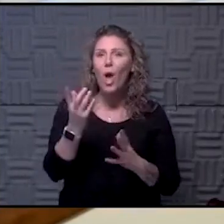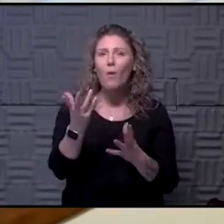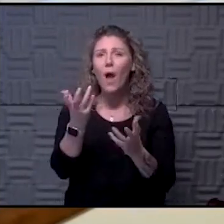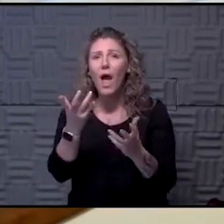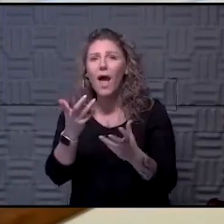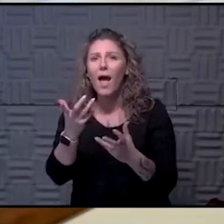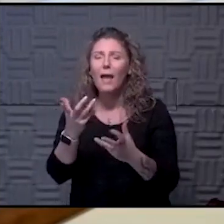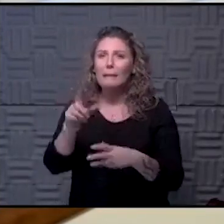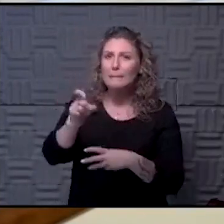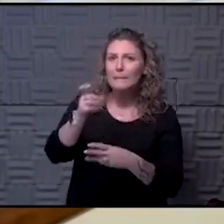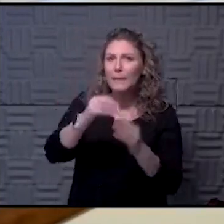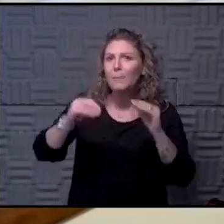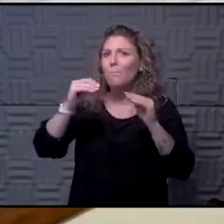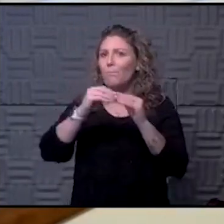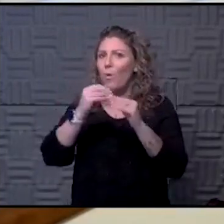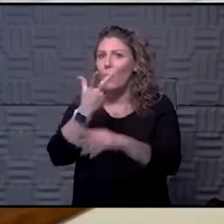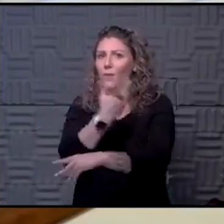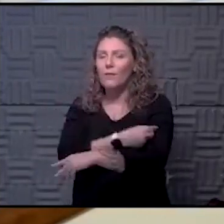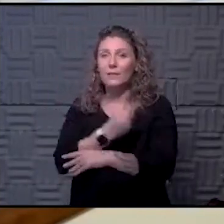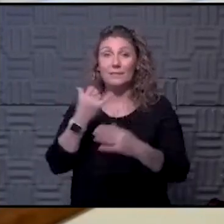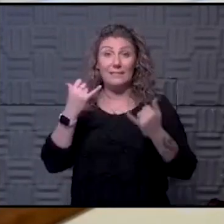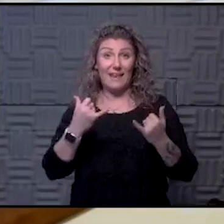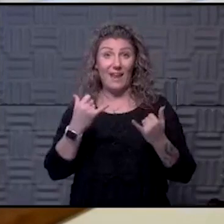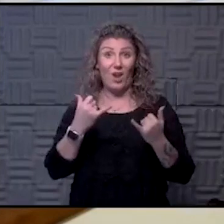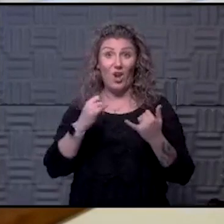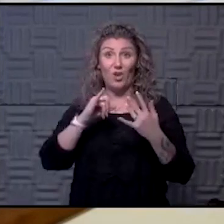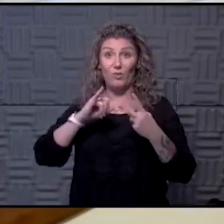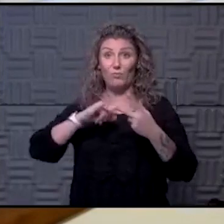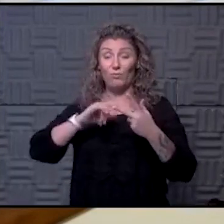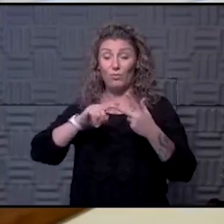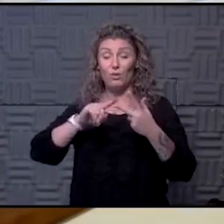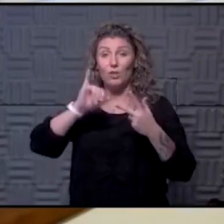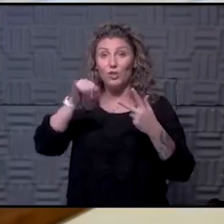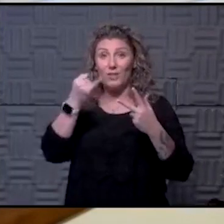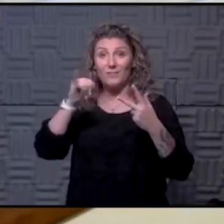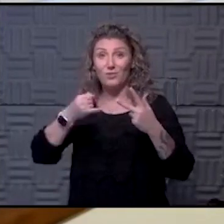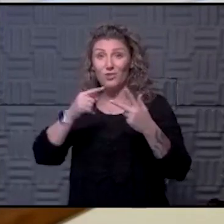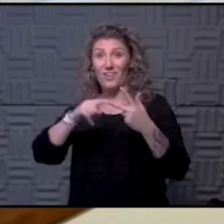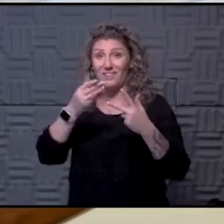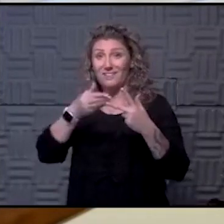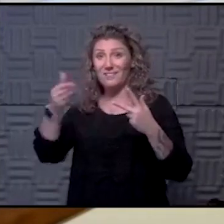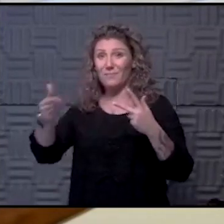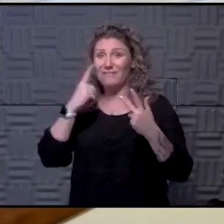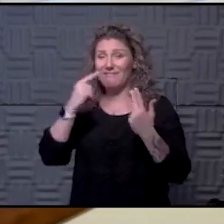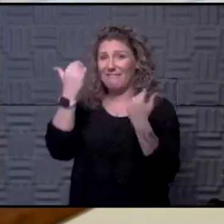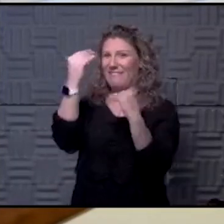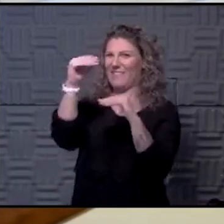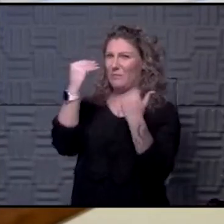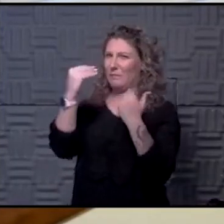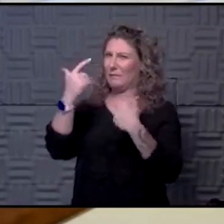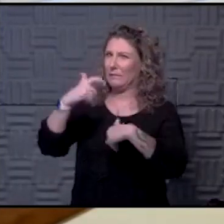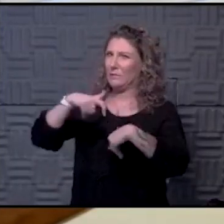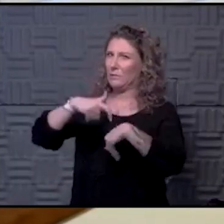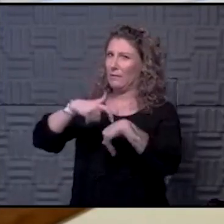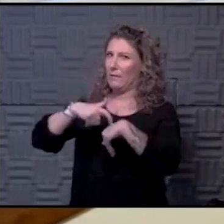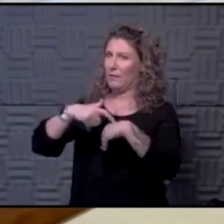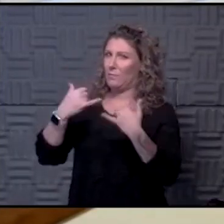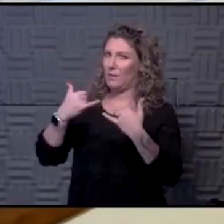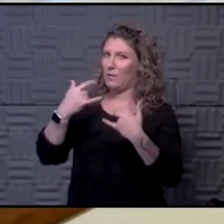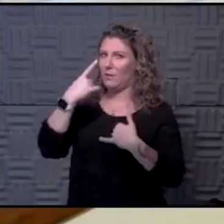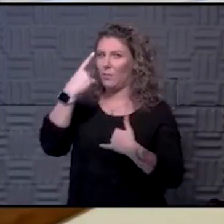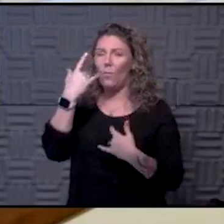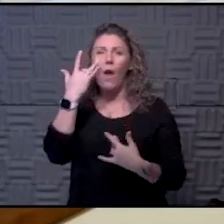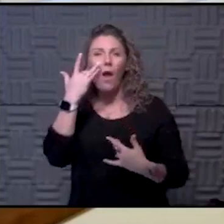needing more. And now we know that the Johnson & Johnson supply has been limited for the time being as well, due to some